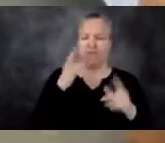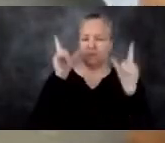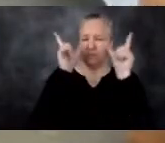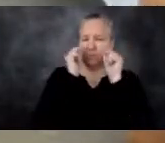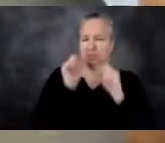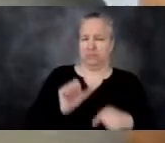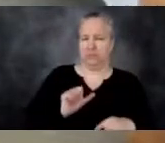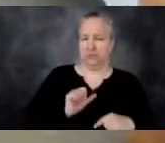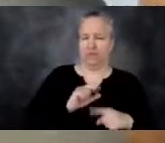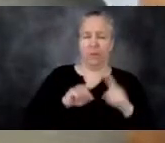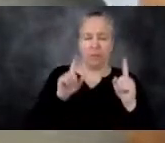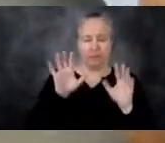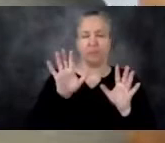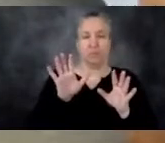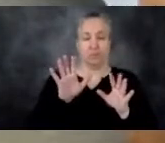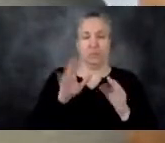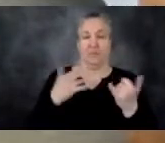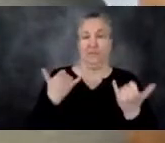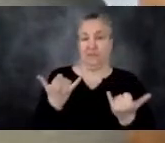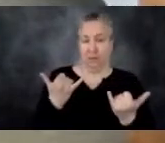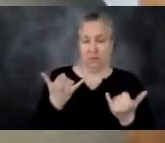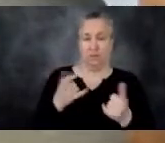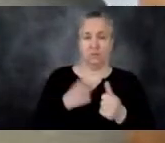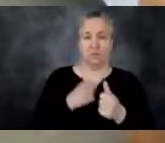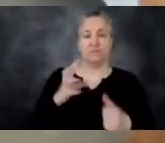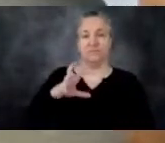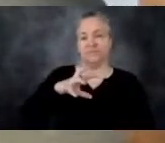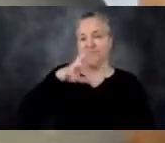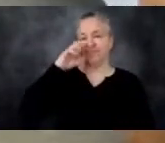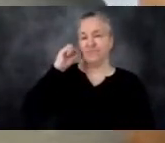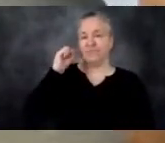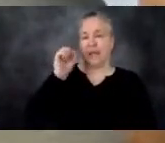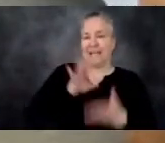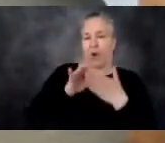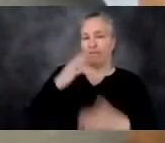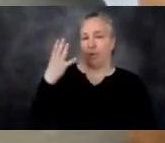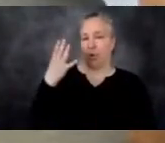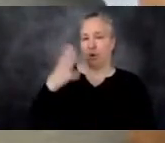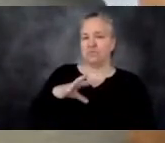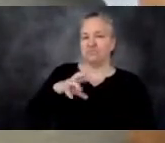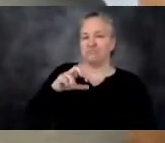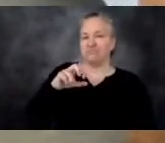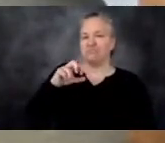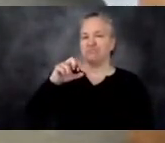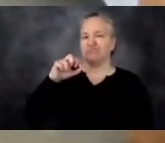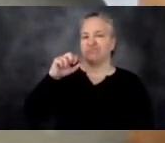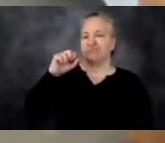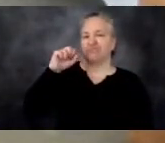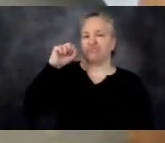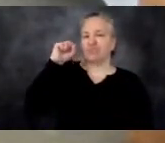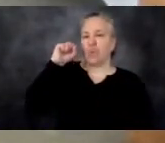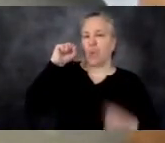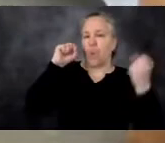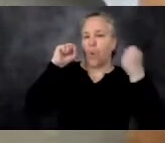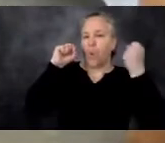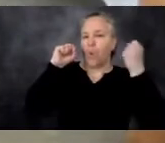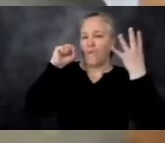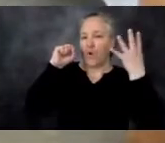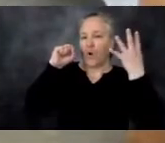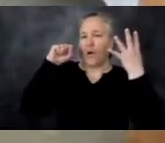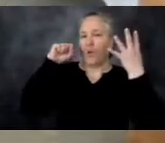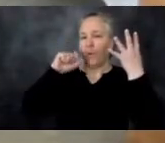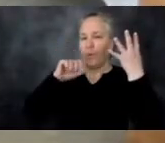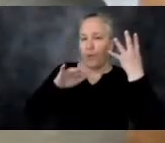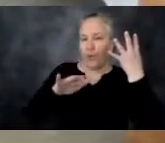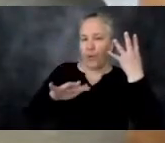down. But here's what we're going to do. You're going to inhale for four counts. You're going to hold your breath for four counts. You're going to